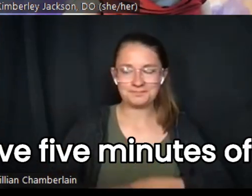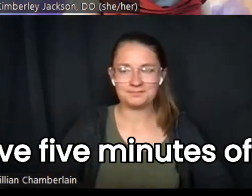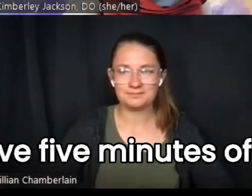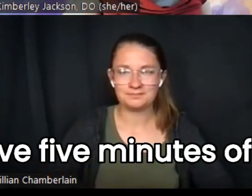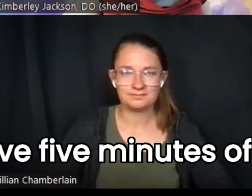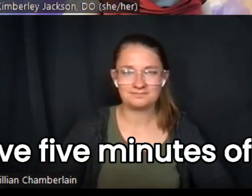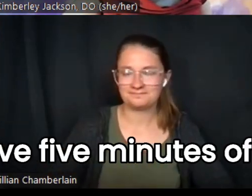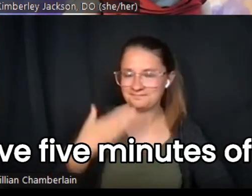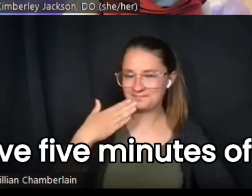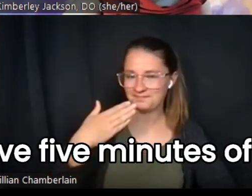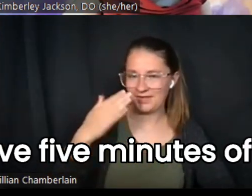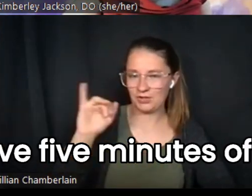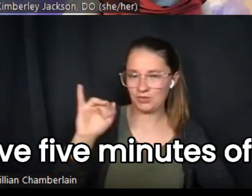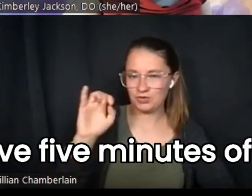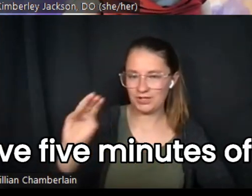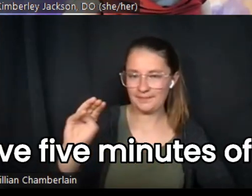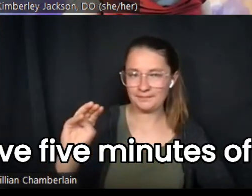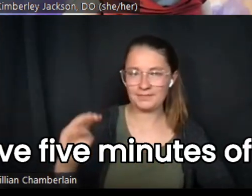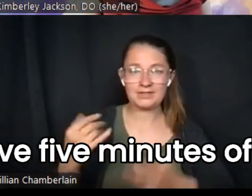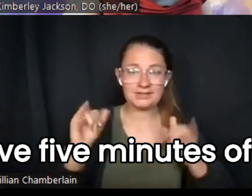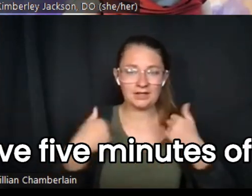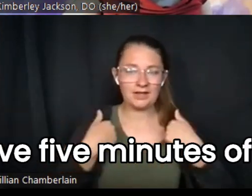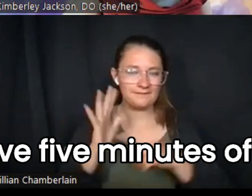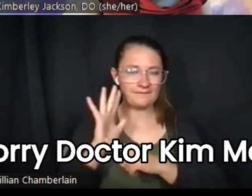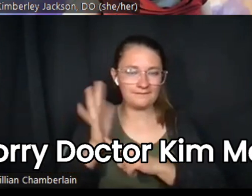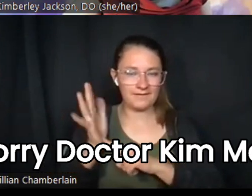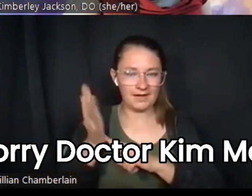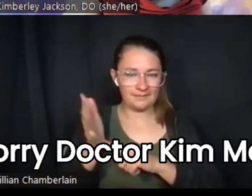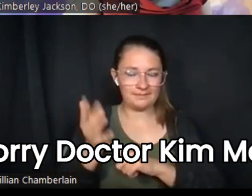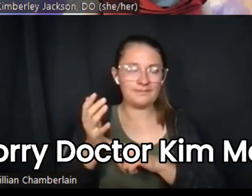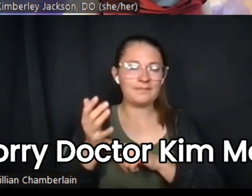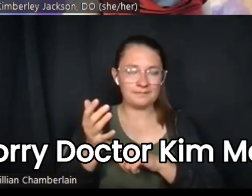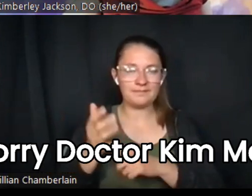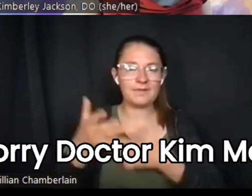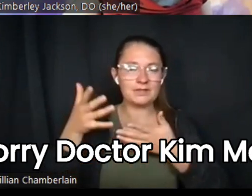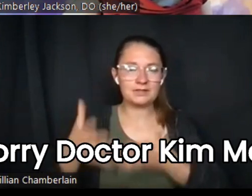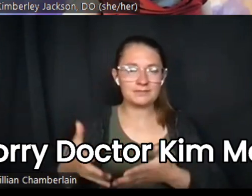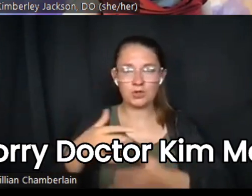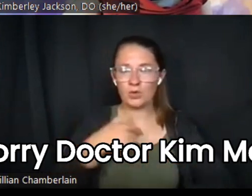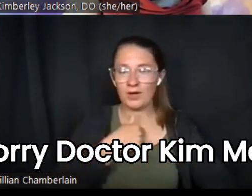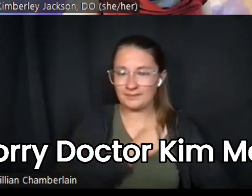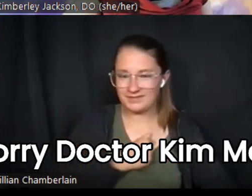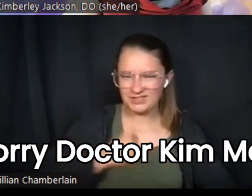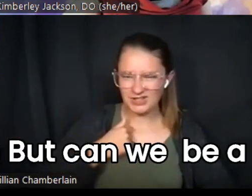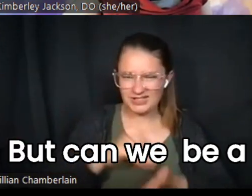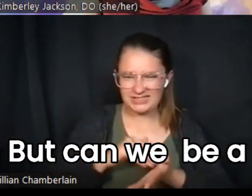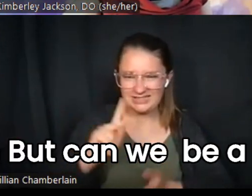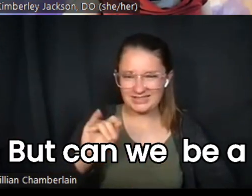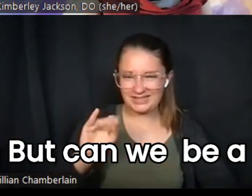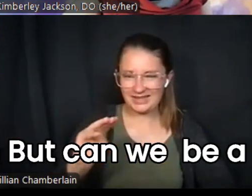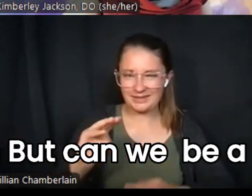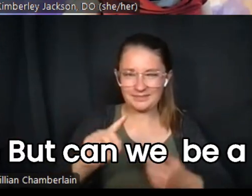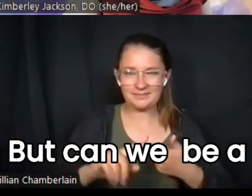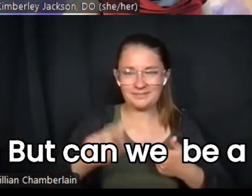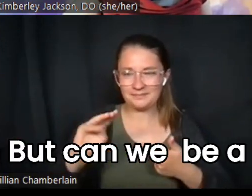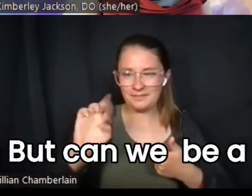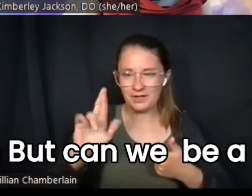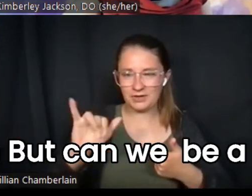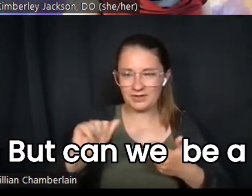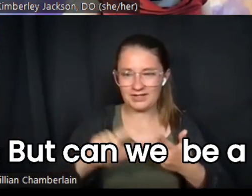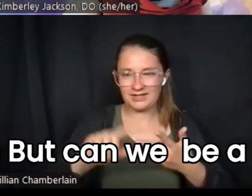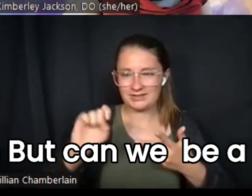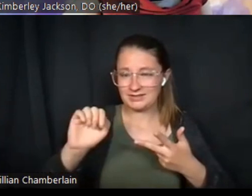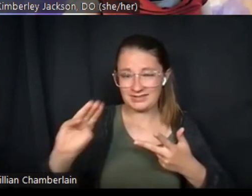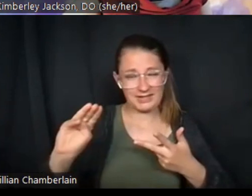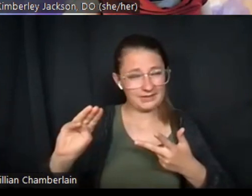Thank you, Jim. We still have 5 minutes of the panel, so I'm very sorry, Dr. Kim, Maria, and Sam, but can we